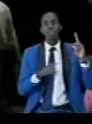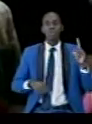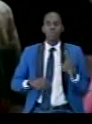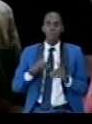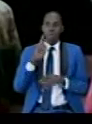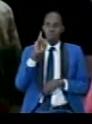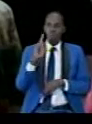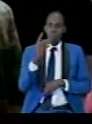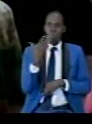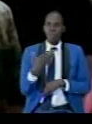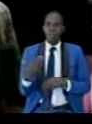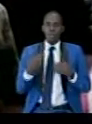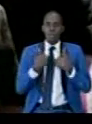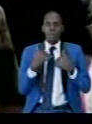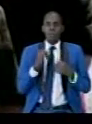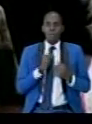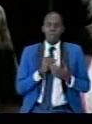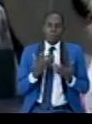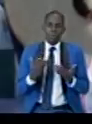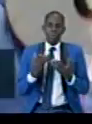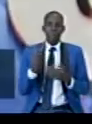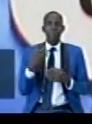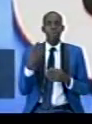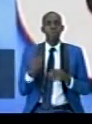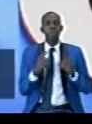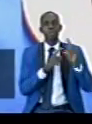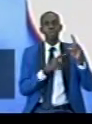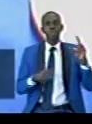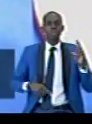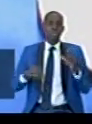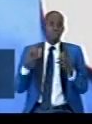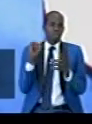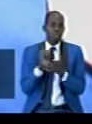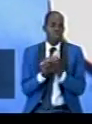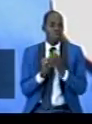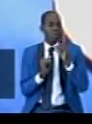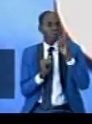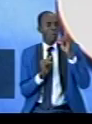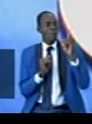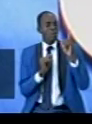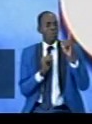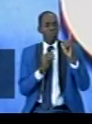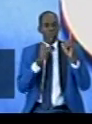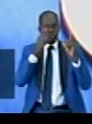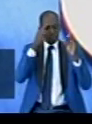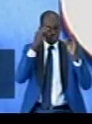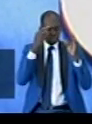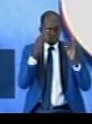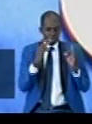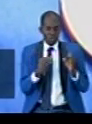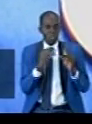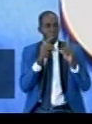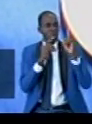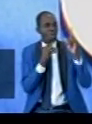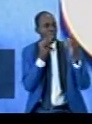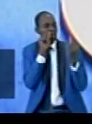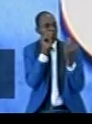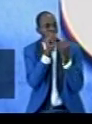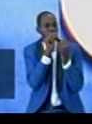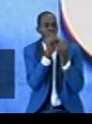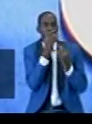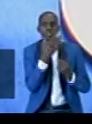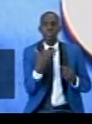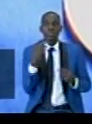have I desired of the Lord. That's what David desired. One thing. Moses had his own